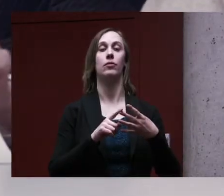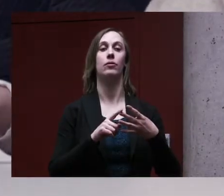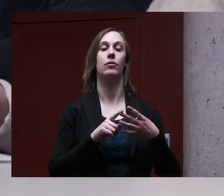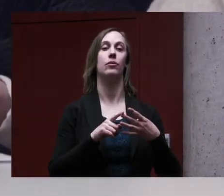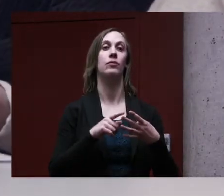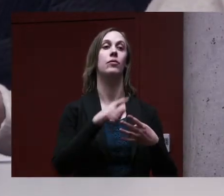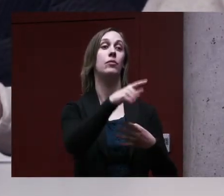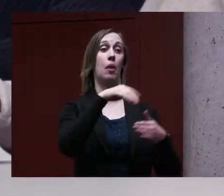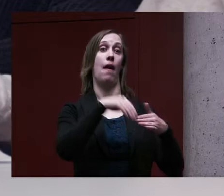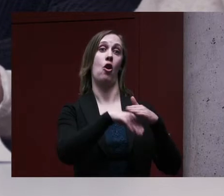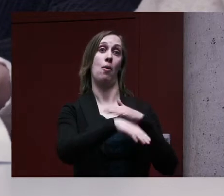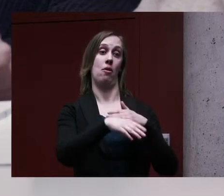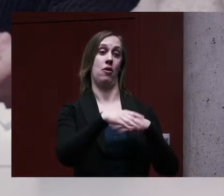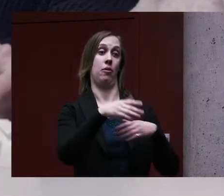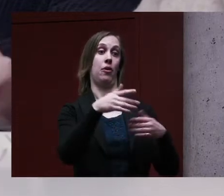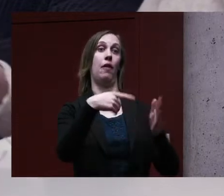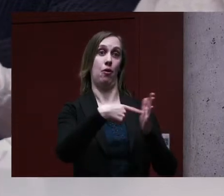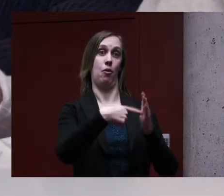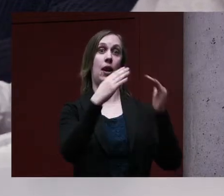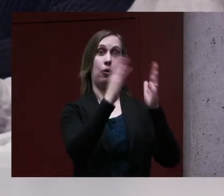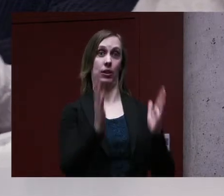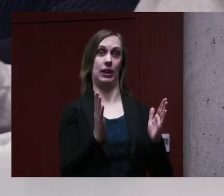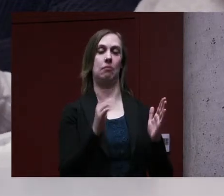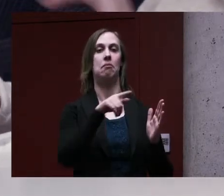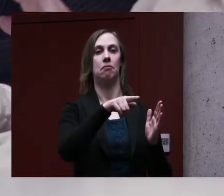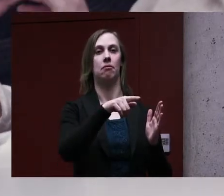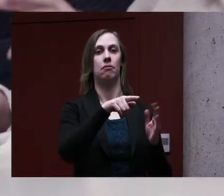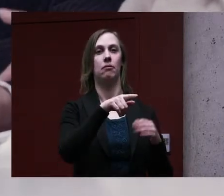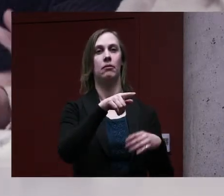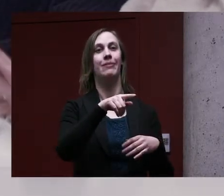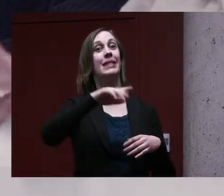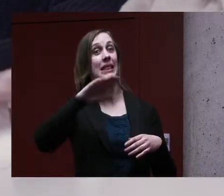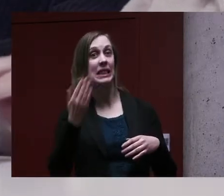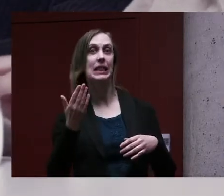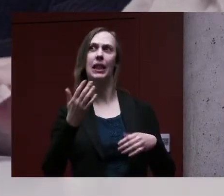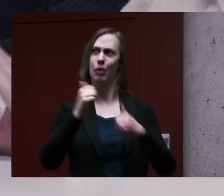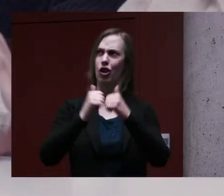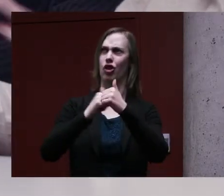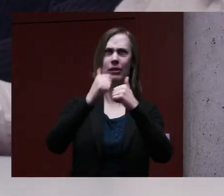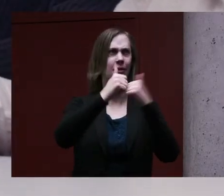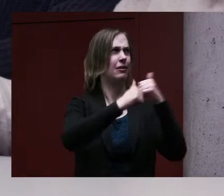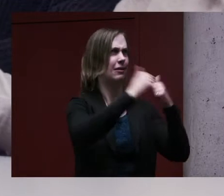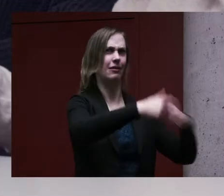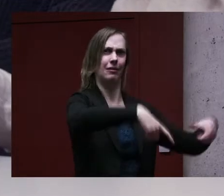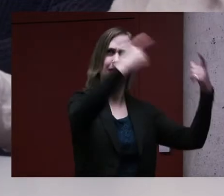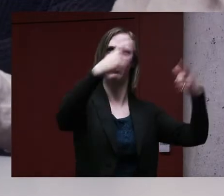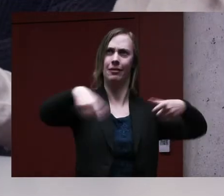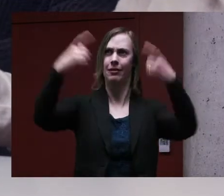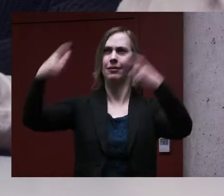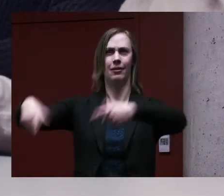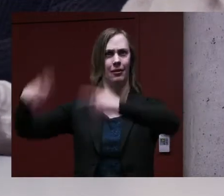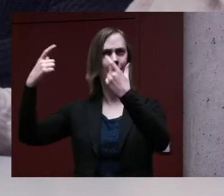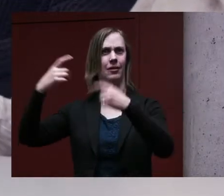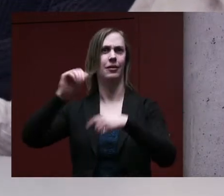affordable and accessible housing. Although there would appear to be continuous construction of new rentals and condo units